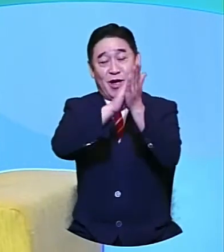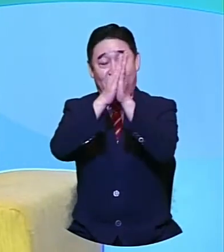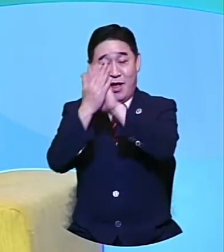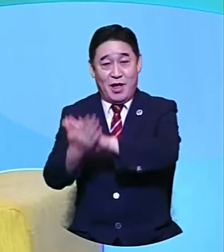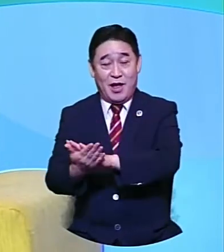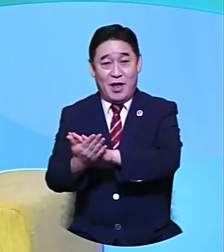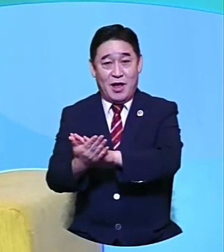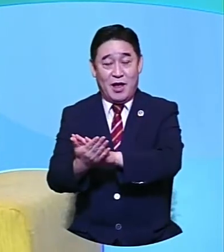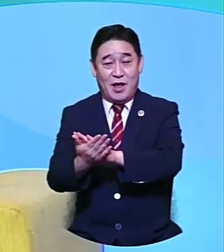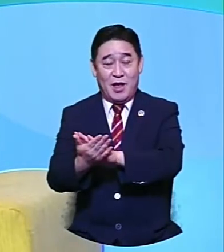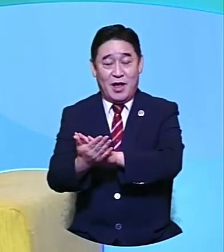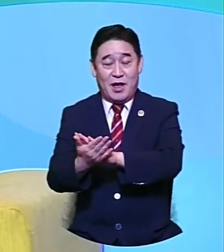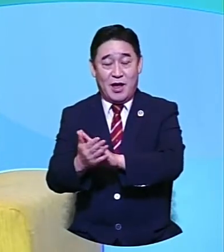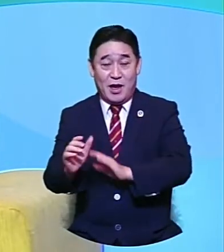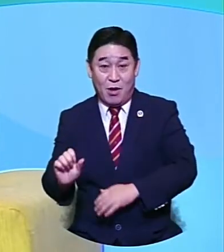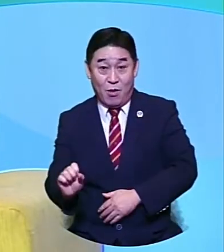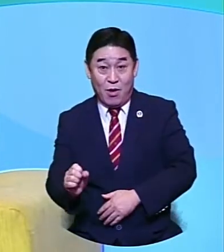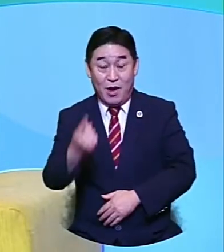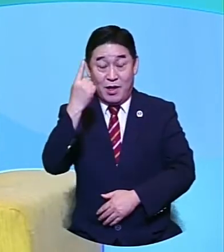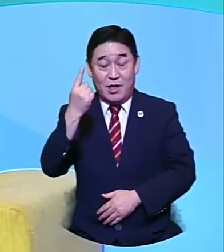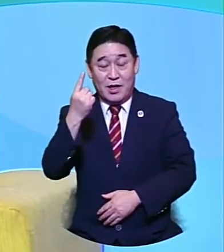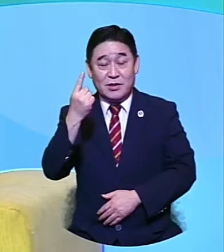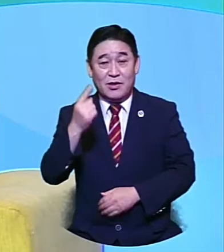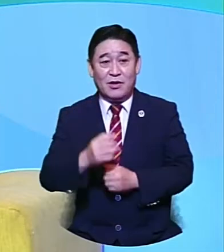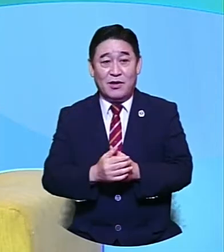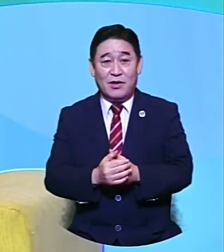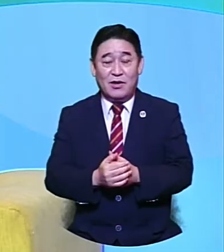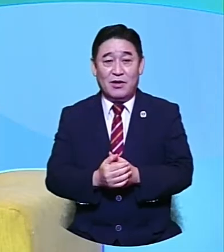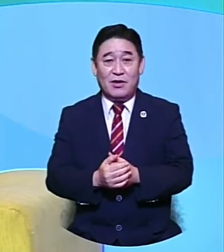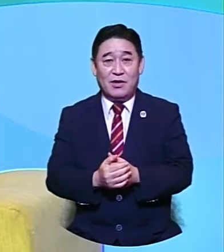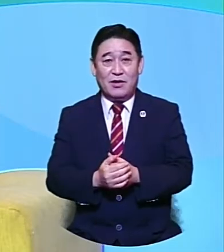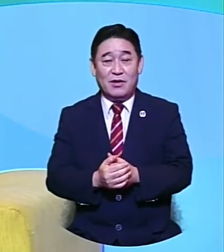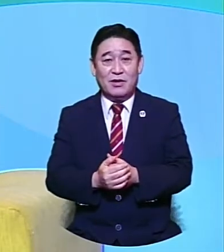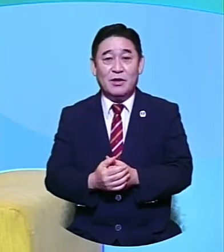very critical and very difficult to tackle with.